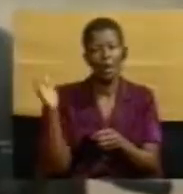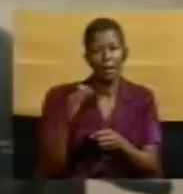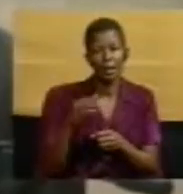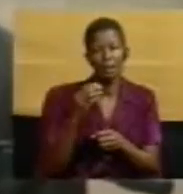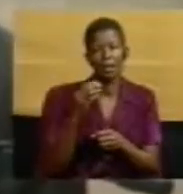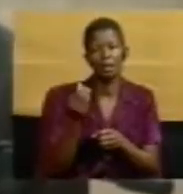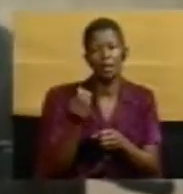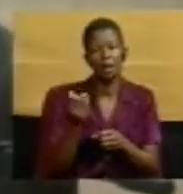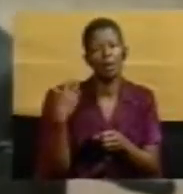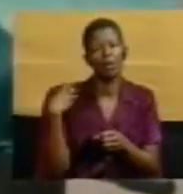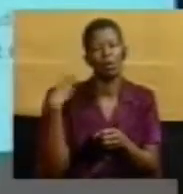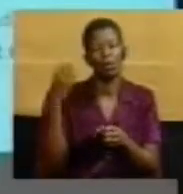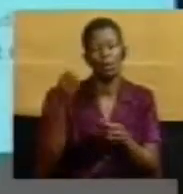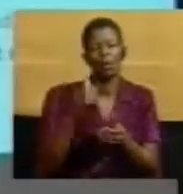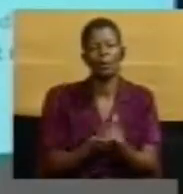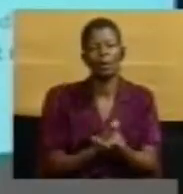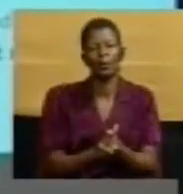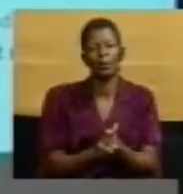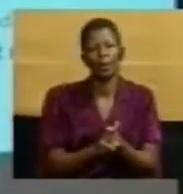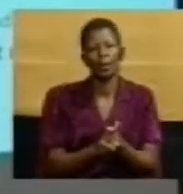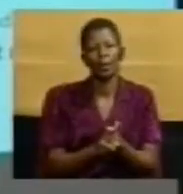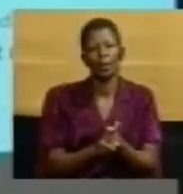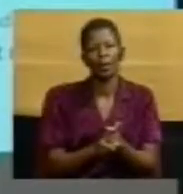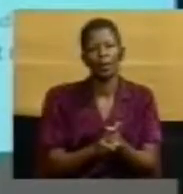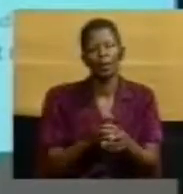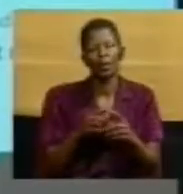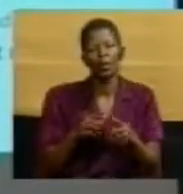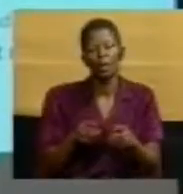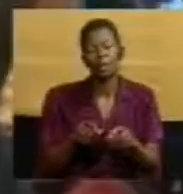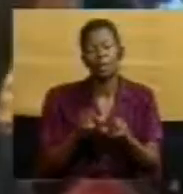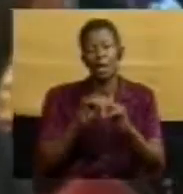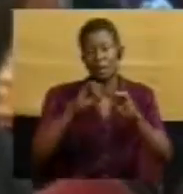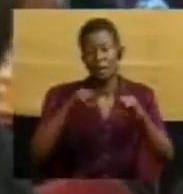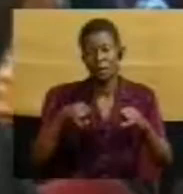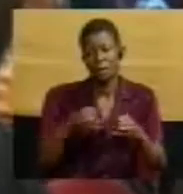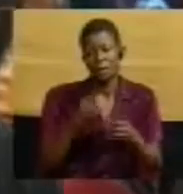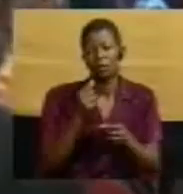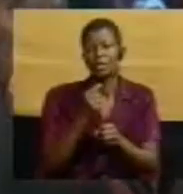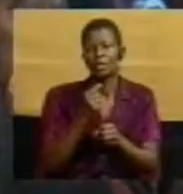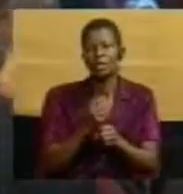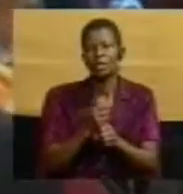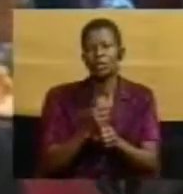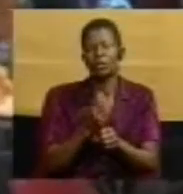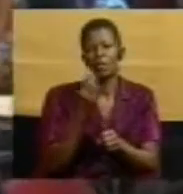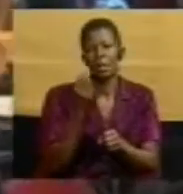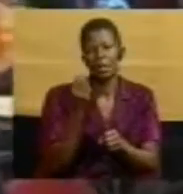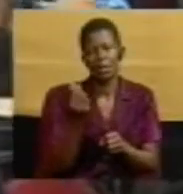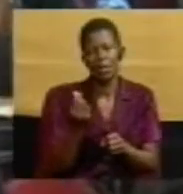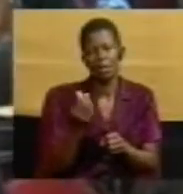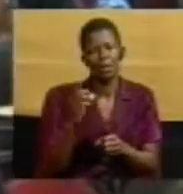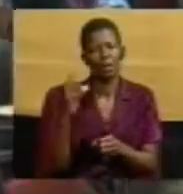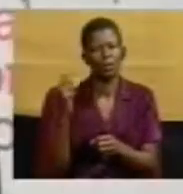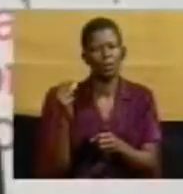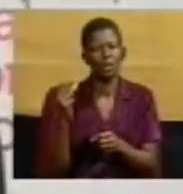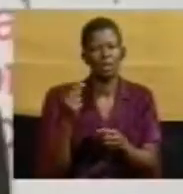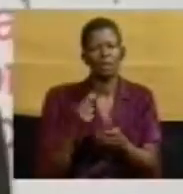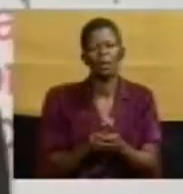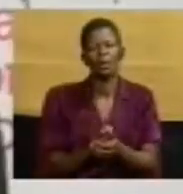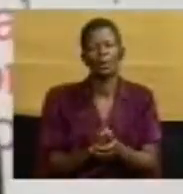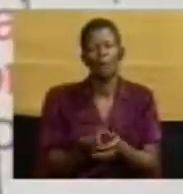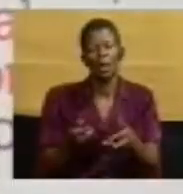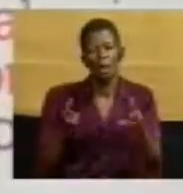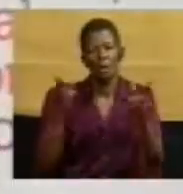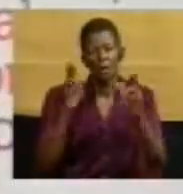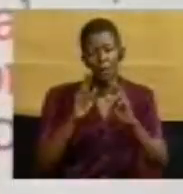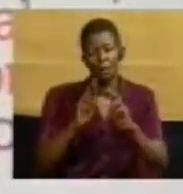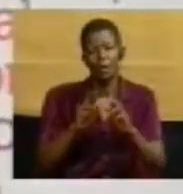the government has enormous spending priorities and trying to fit those priorities within the available resource envelope. So in the report we